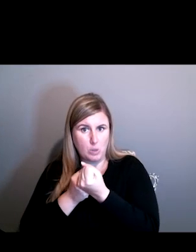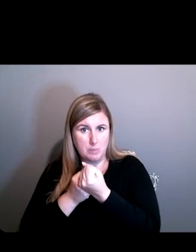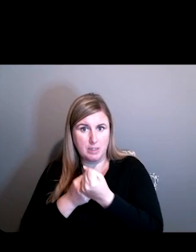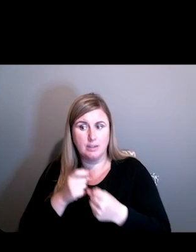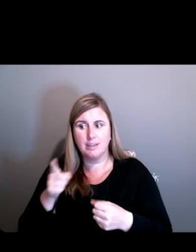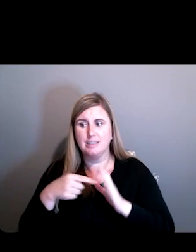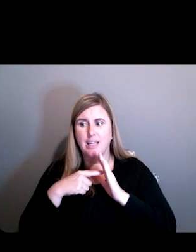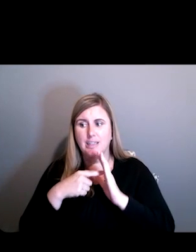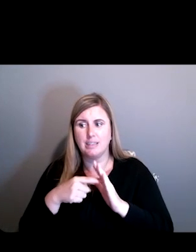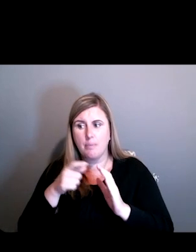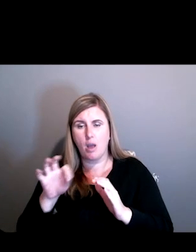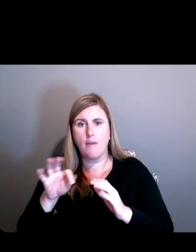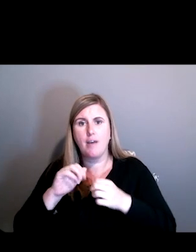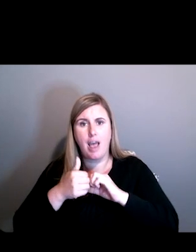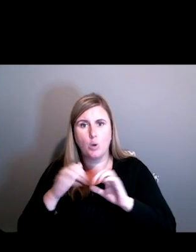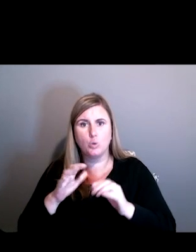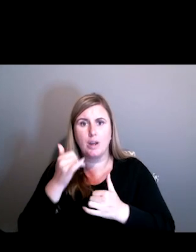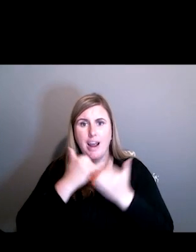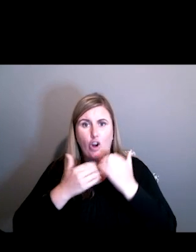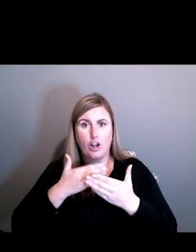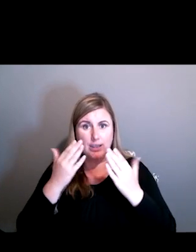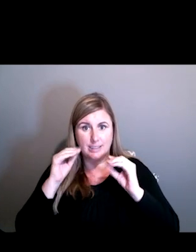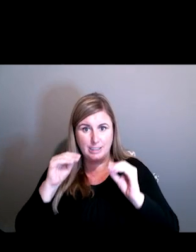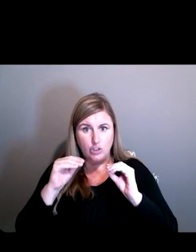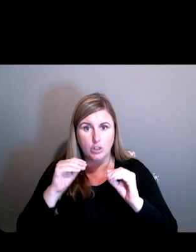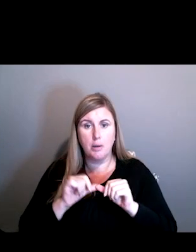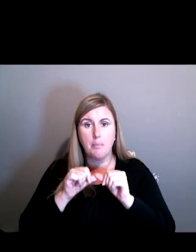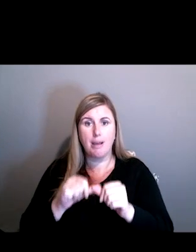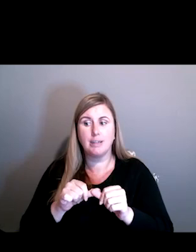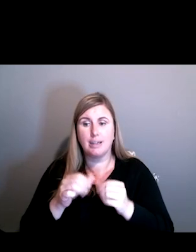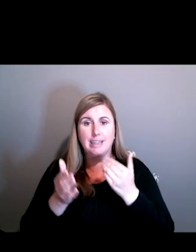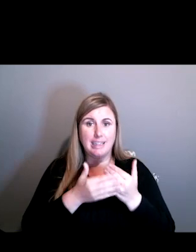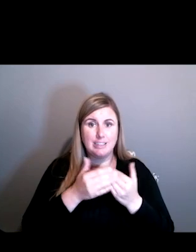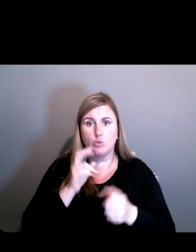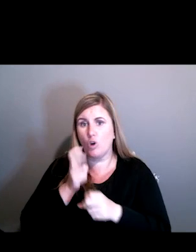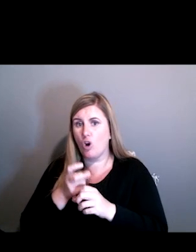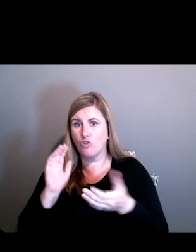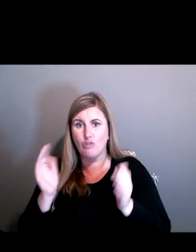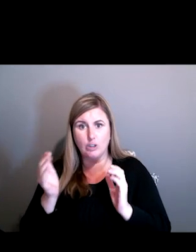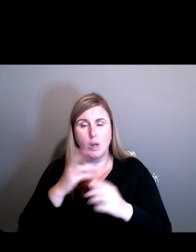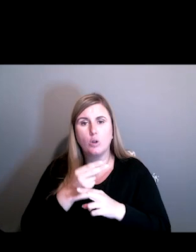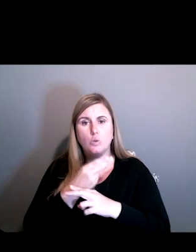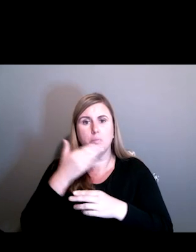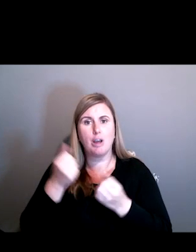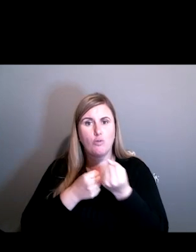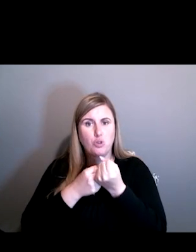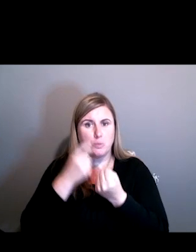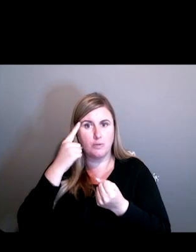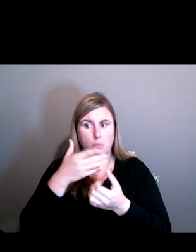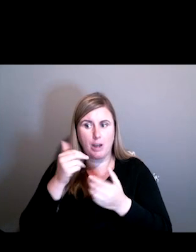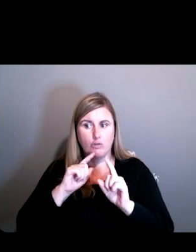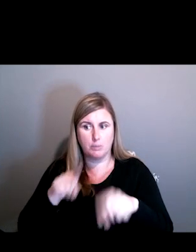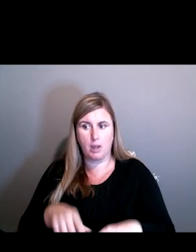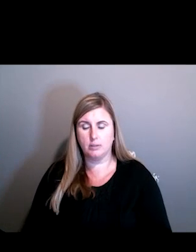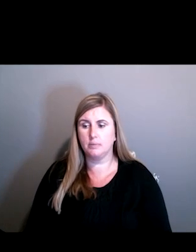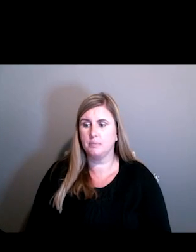then she gets better reinforcement. So this is an example of how to do errorless teaching, how to maintain an easy to hard ratio, and use